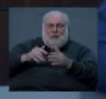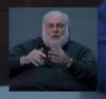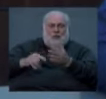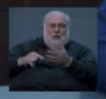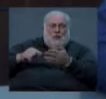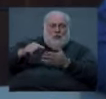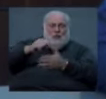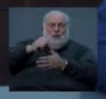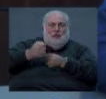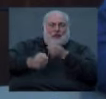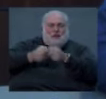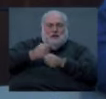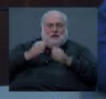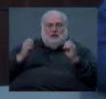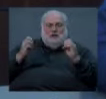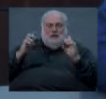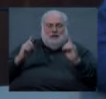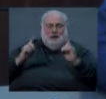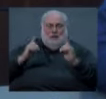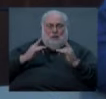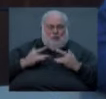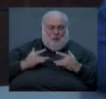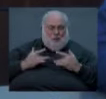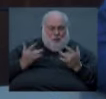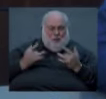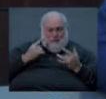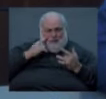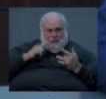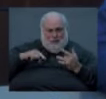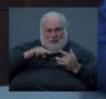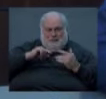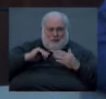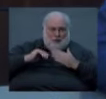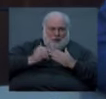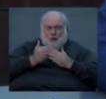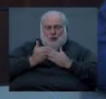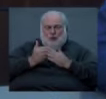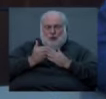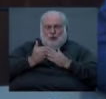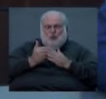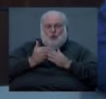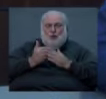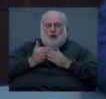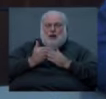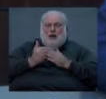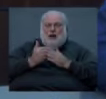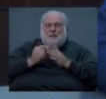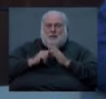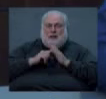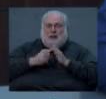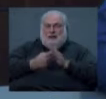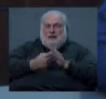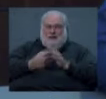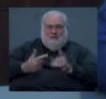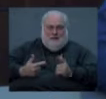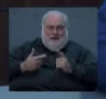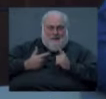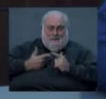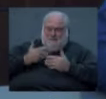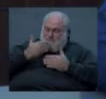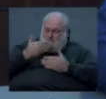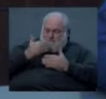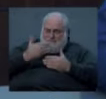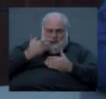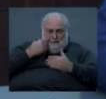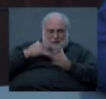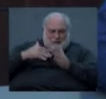education here in our city, and we're excited for them and their new chapters of their lives. And thank you for representing our city well by being National Merit Scholars.